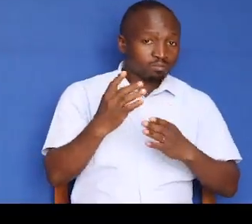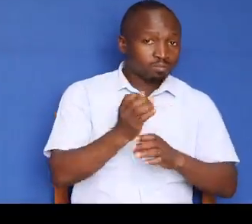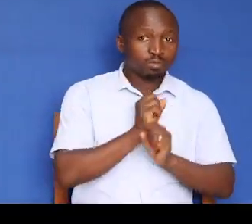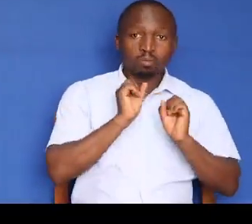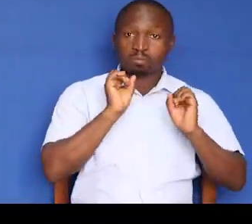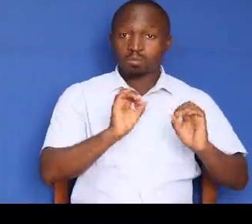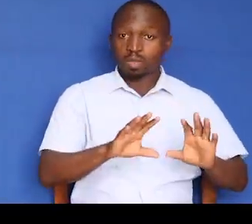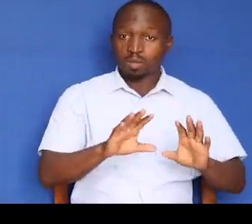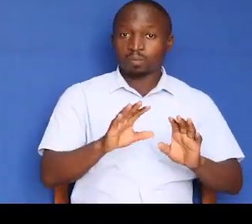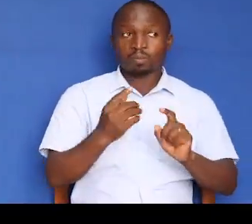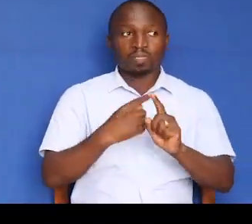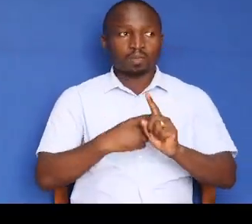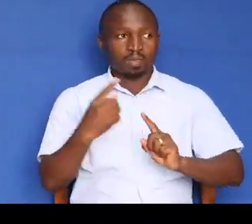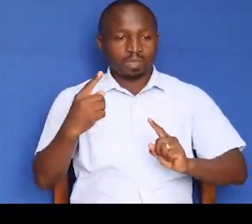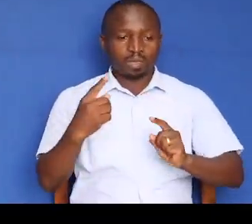revenue is 100